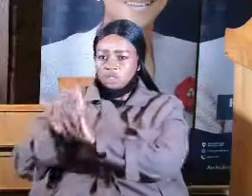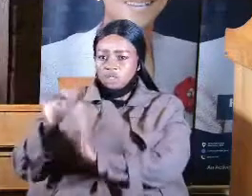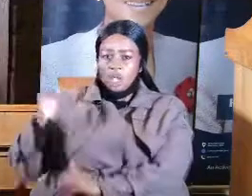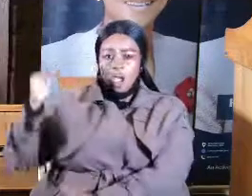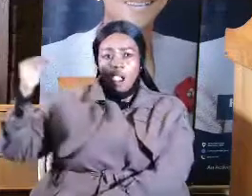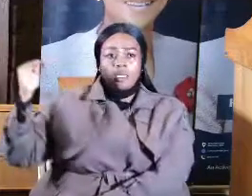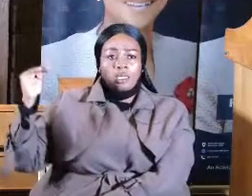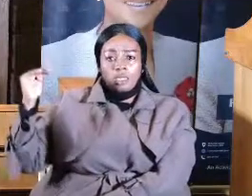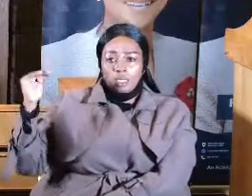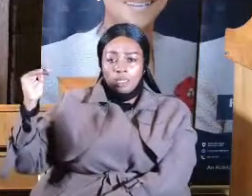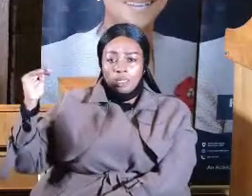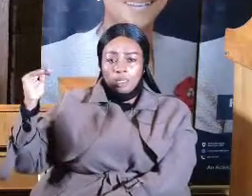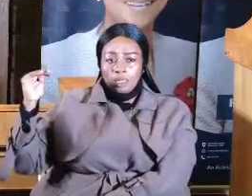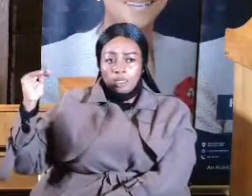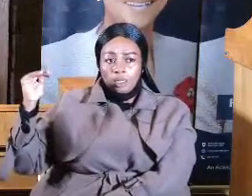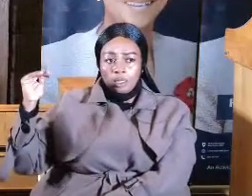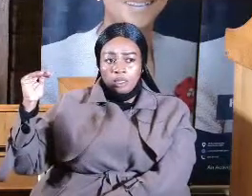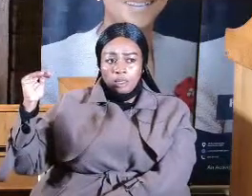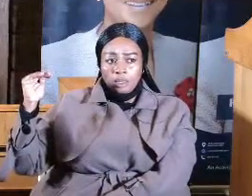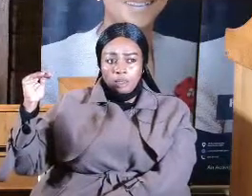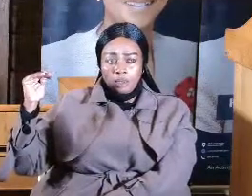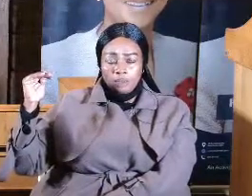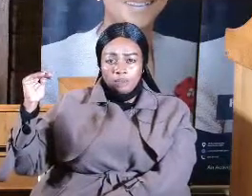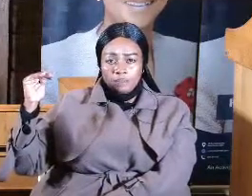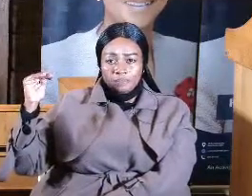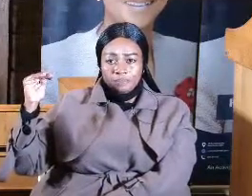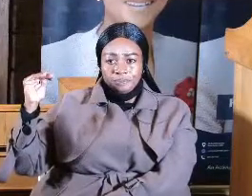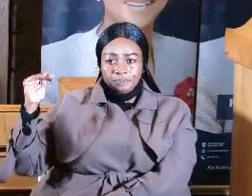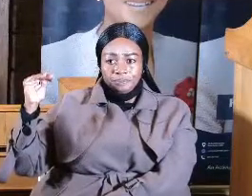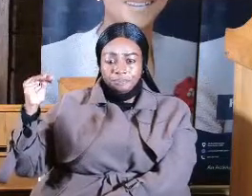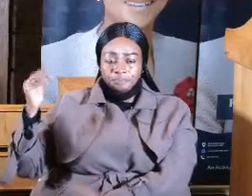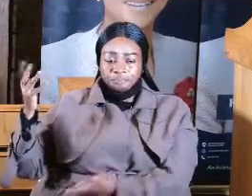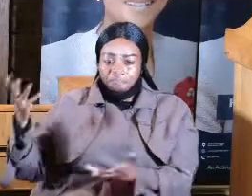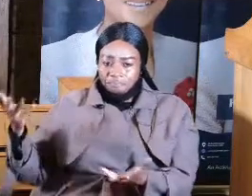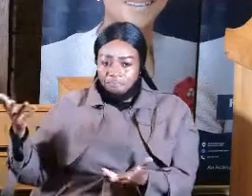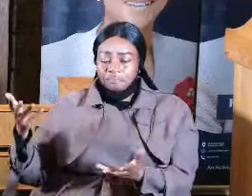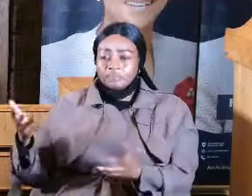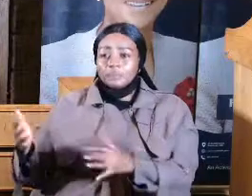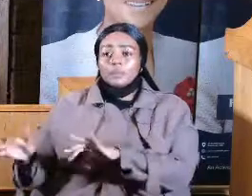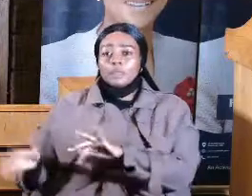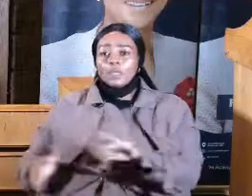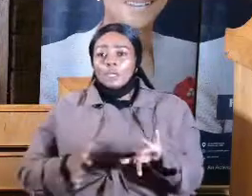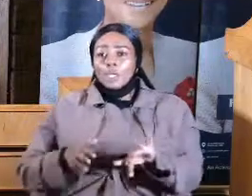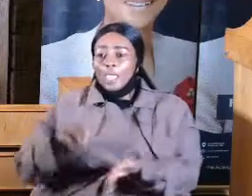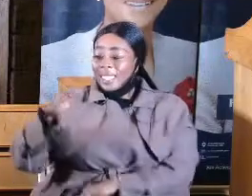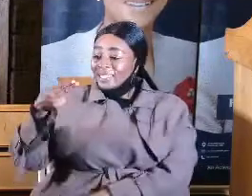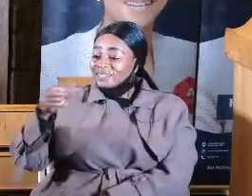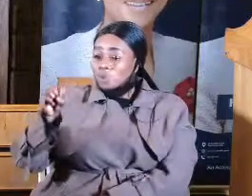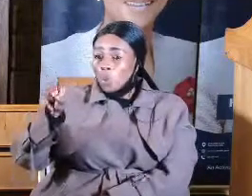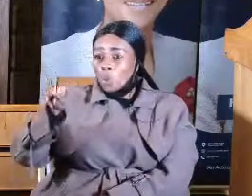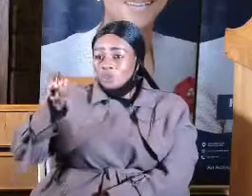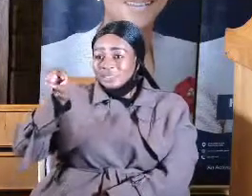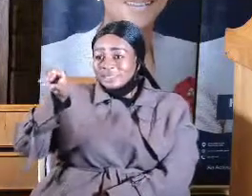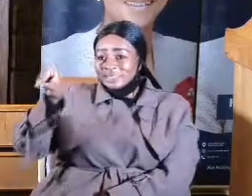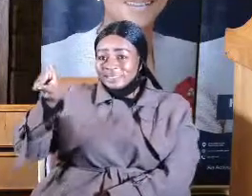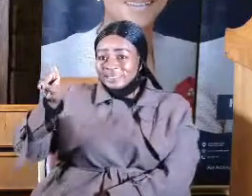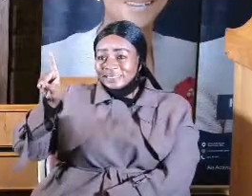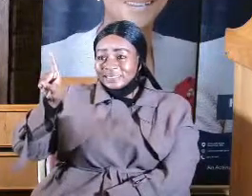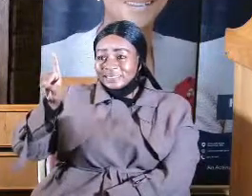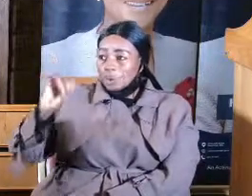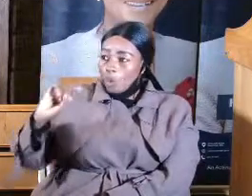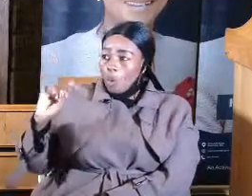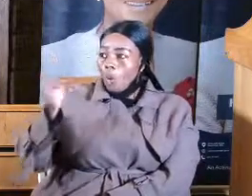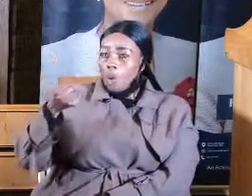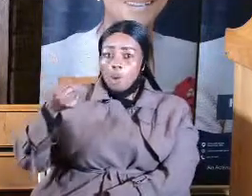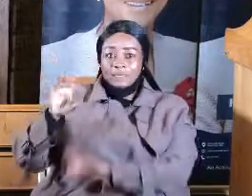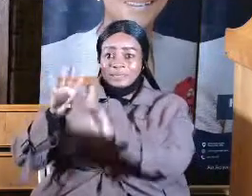women in senior management. And when it comes to HODs, out of all the